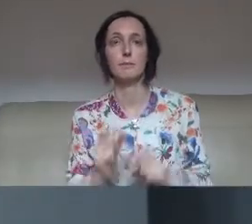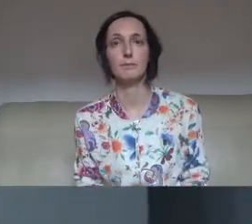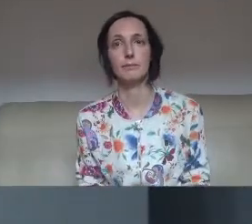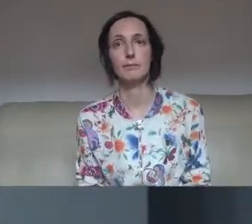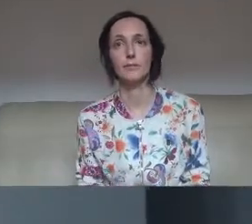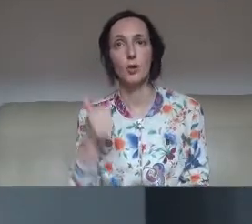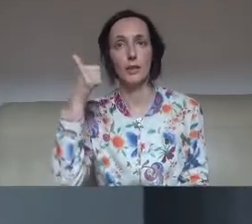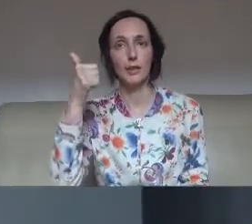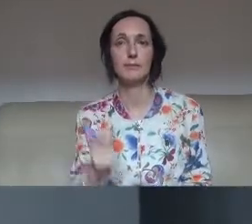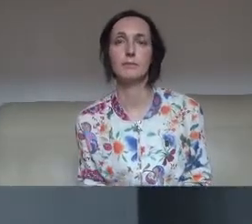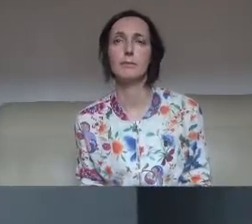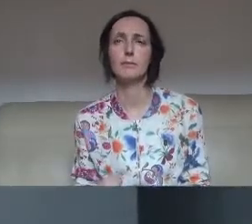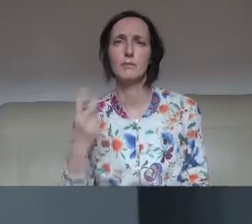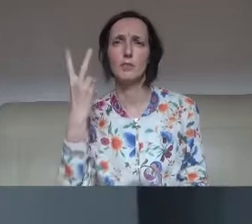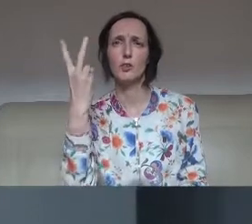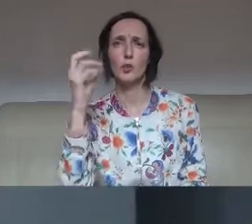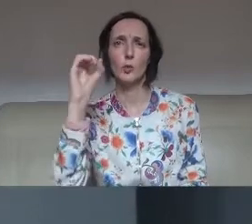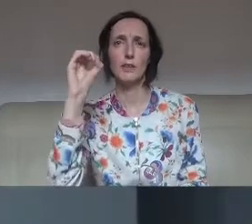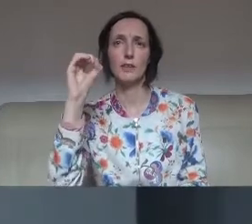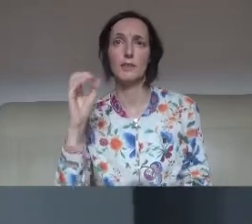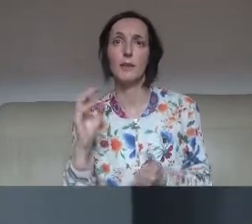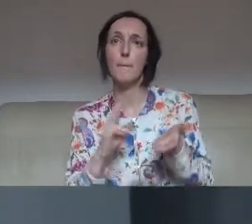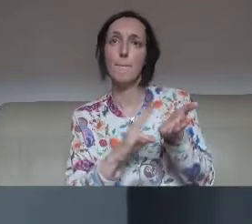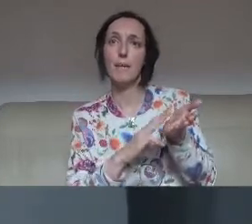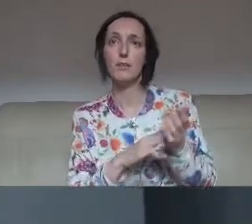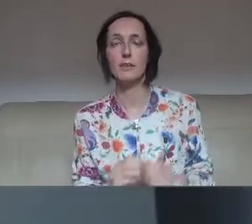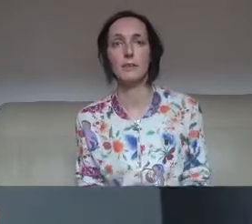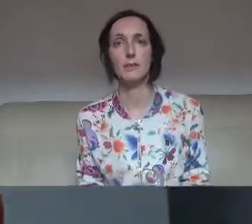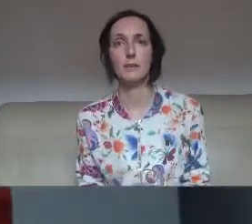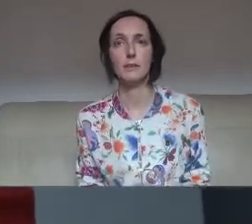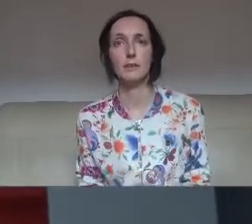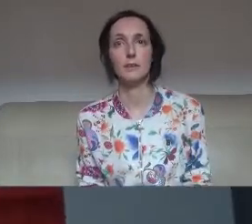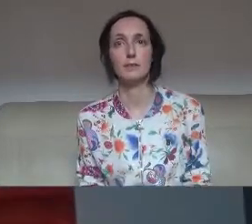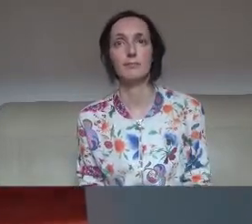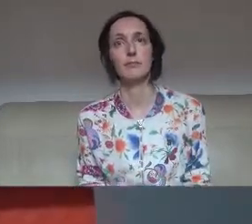fantastic as new after a few minutes. Okay, thank you.